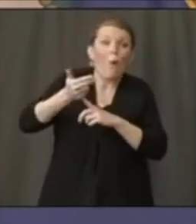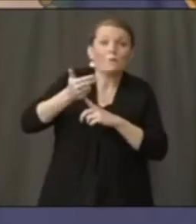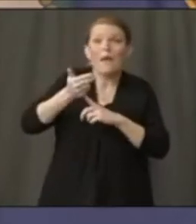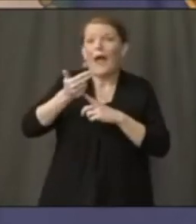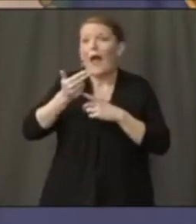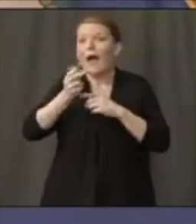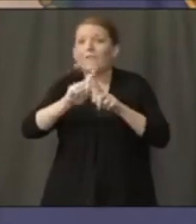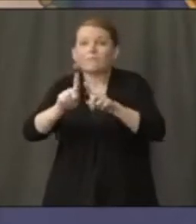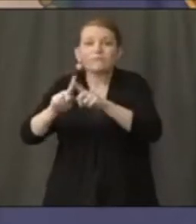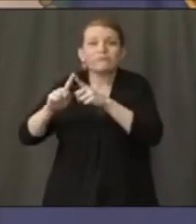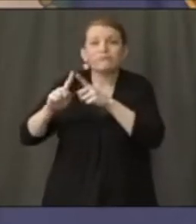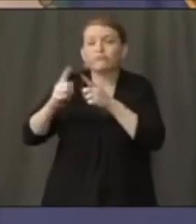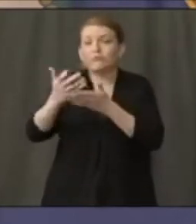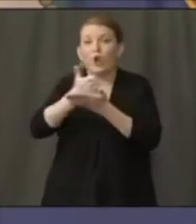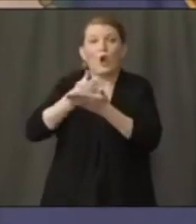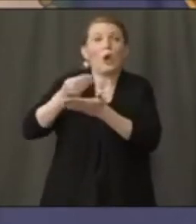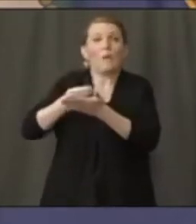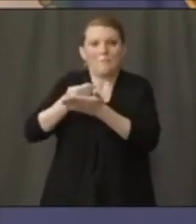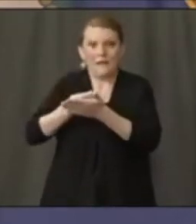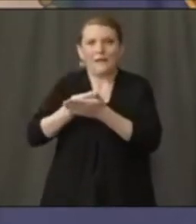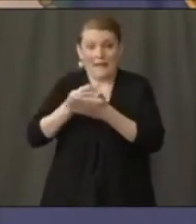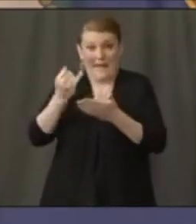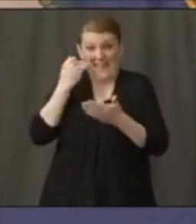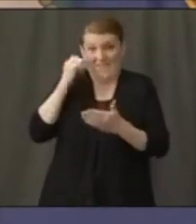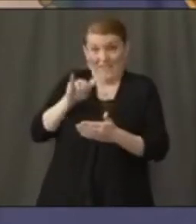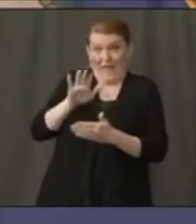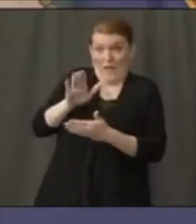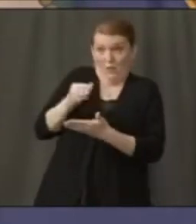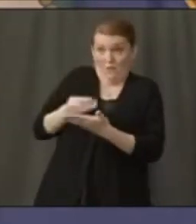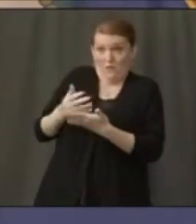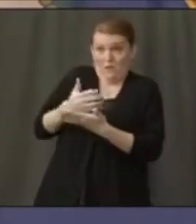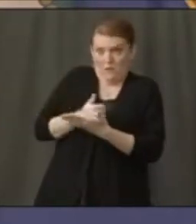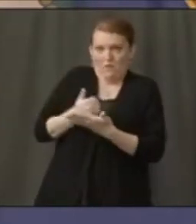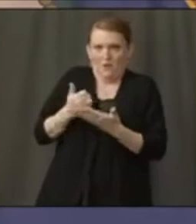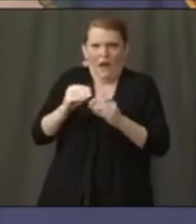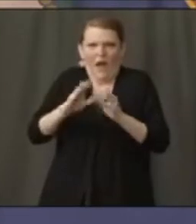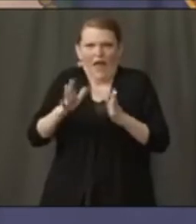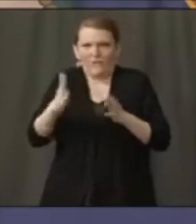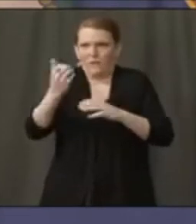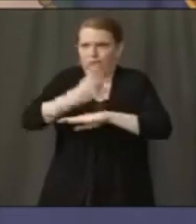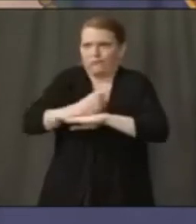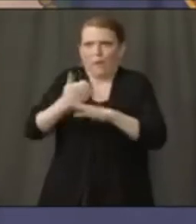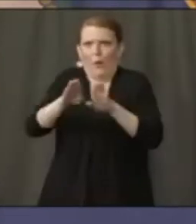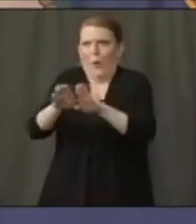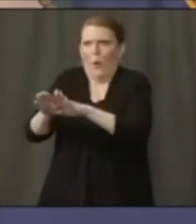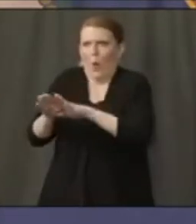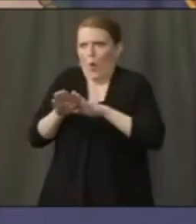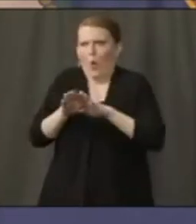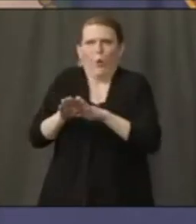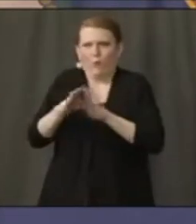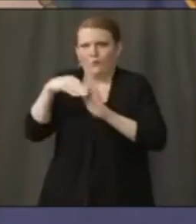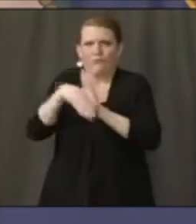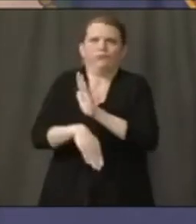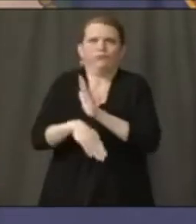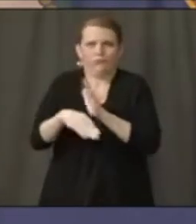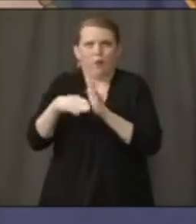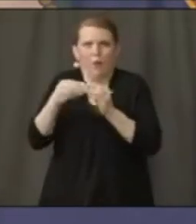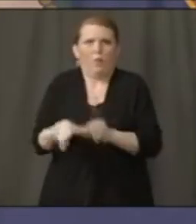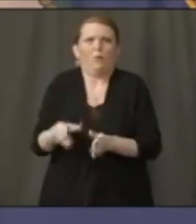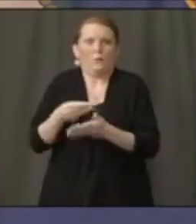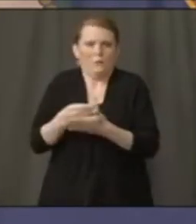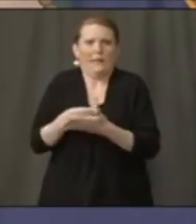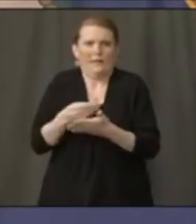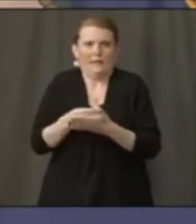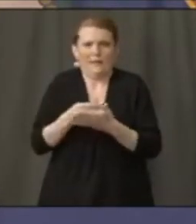open here for outside occupancy. And places like Florida are down about 24% in terms